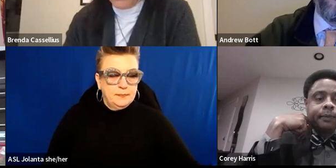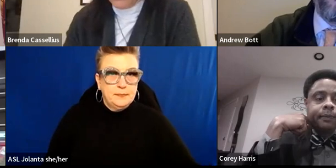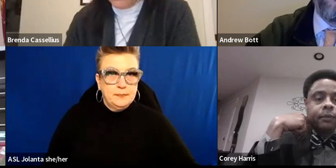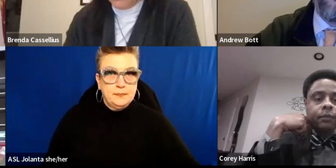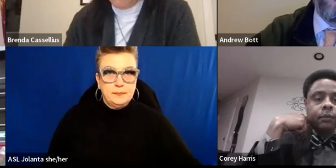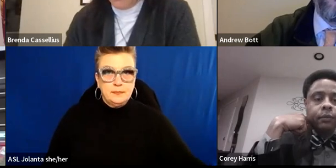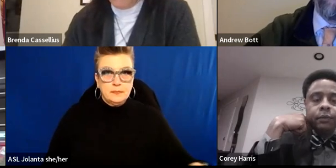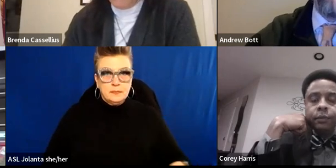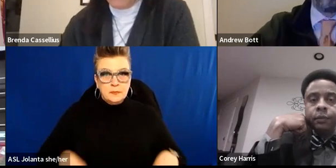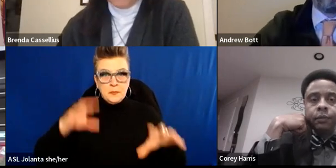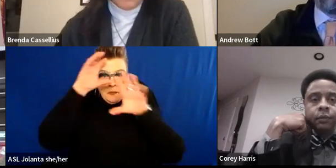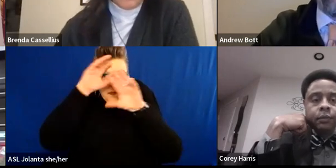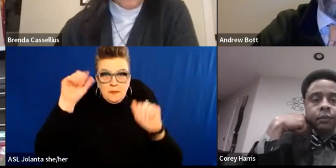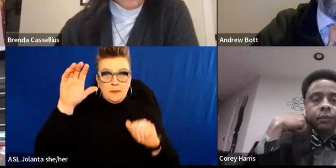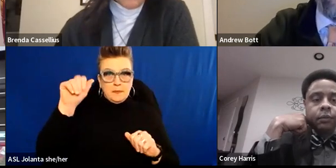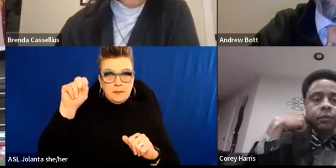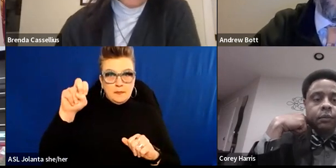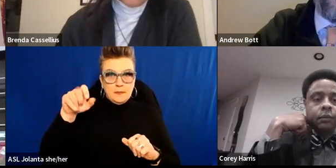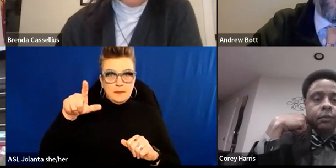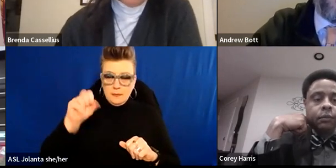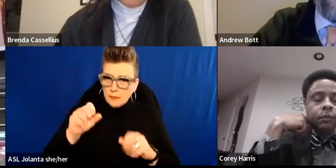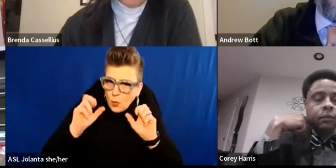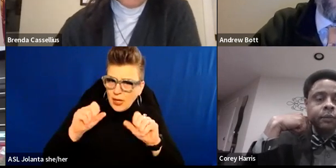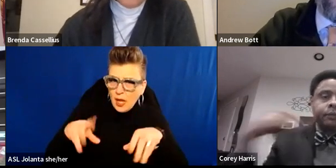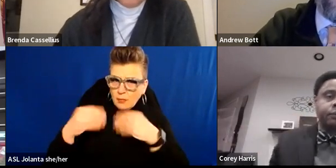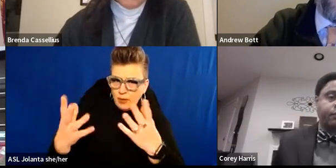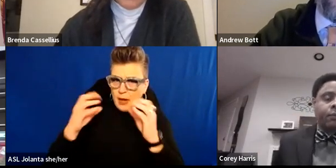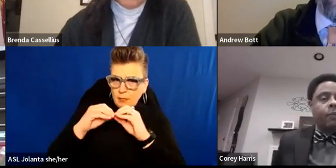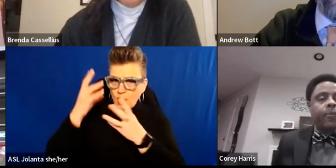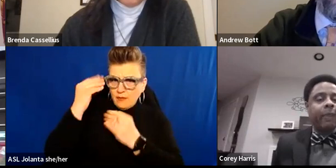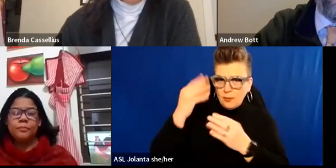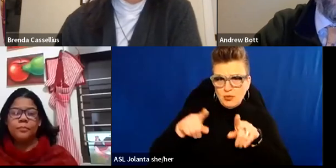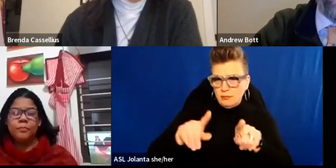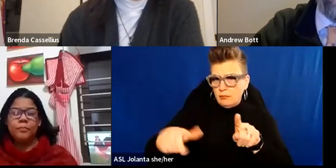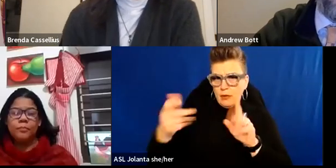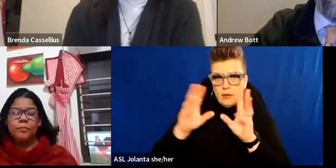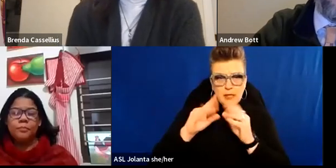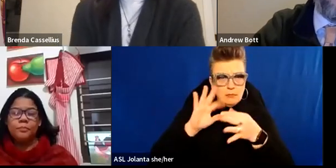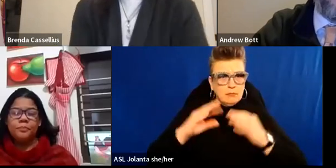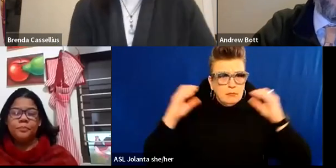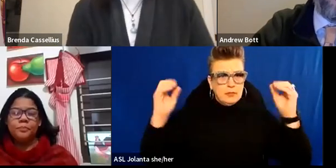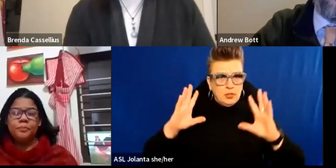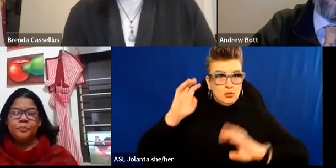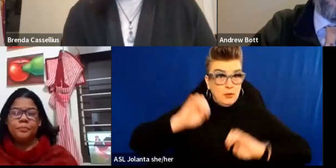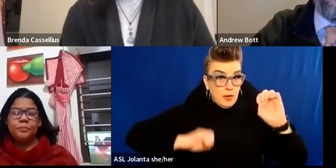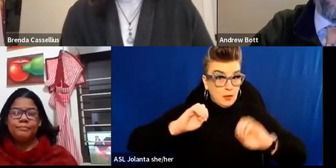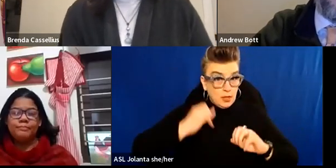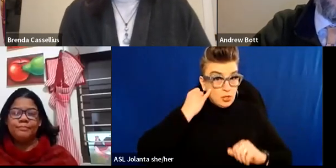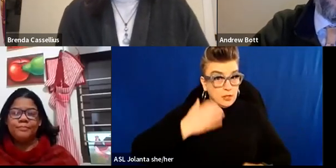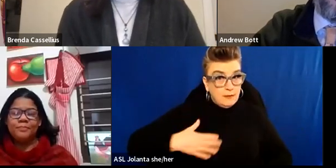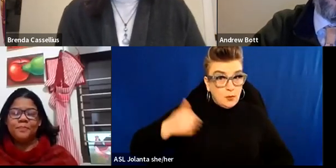but we could certainly uh provide further information at another meeting on teacher evaluation if you'd like